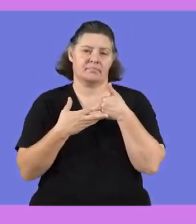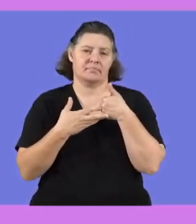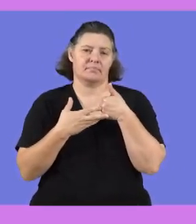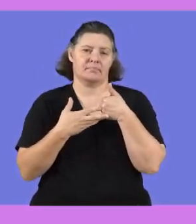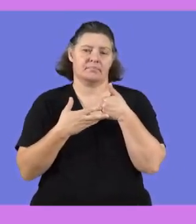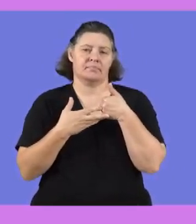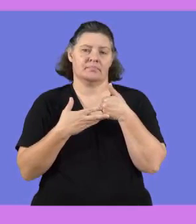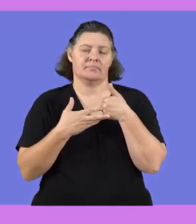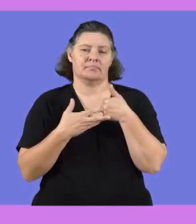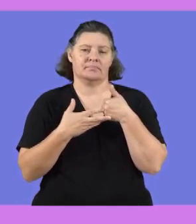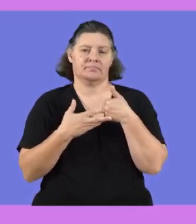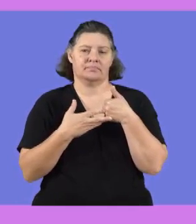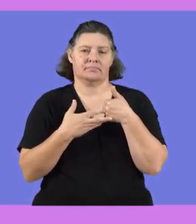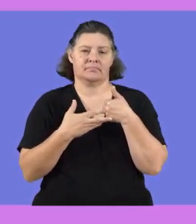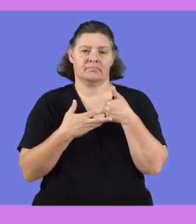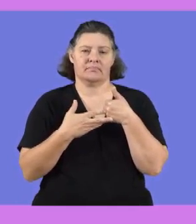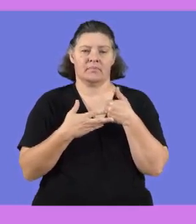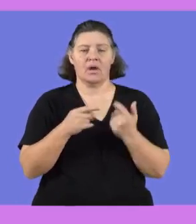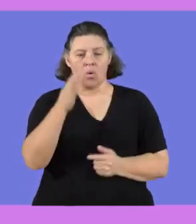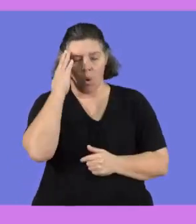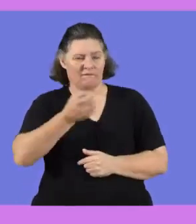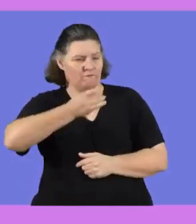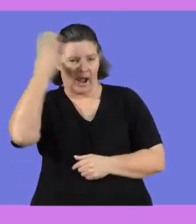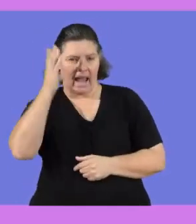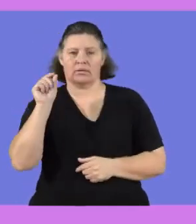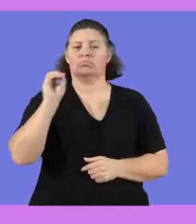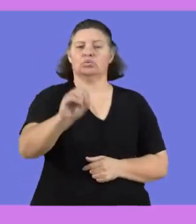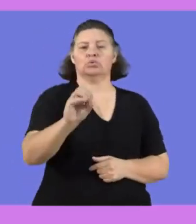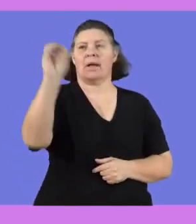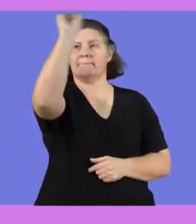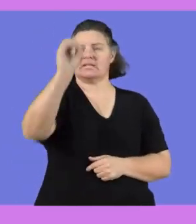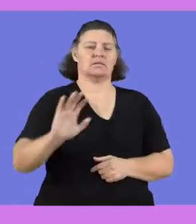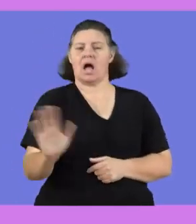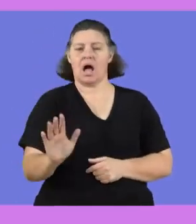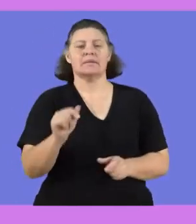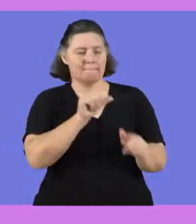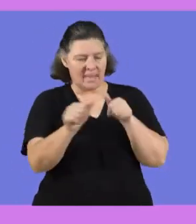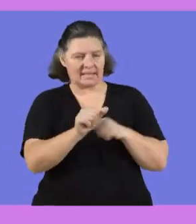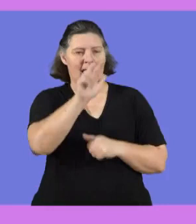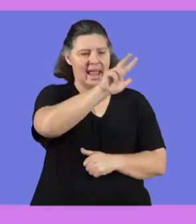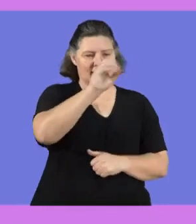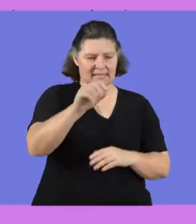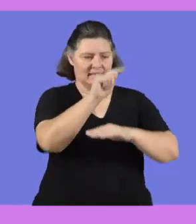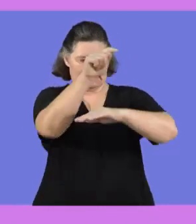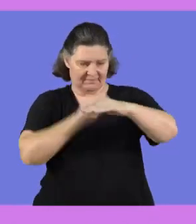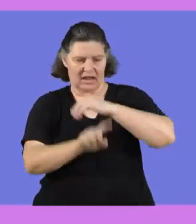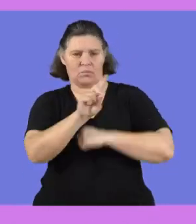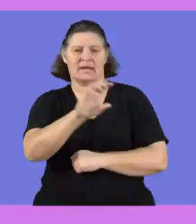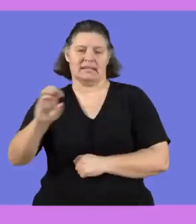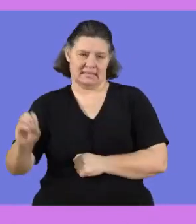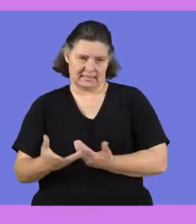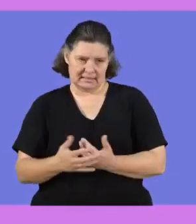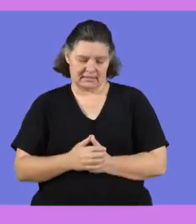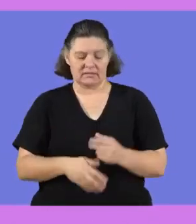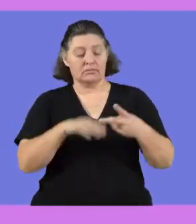We convert percentage to a fraction. This will help us not to forget to press the percentage sign.